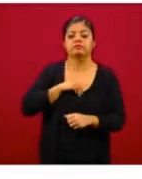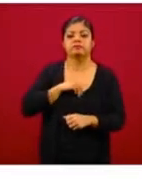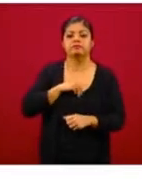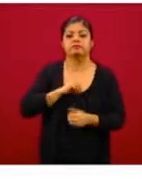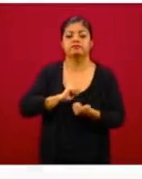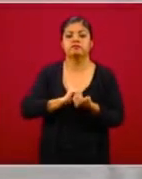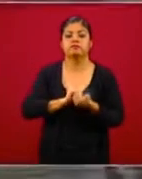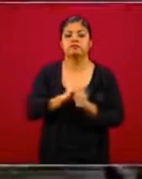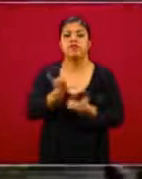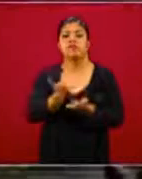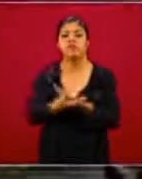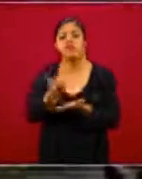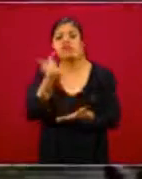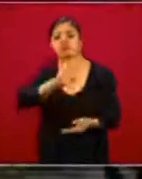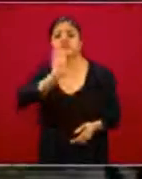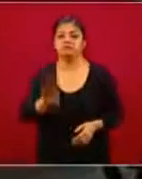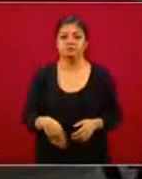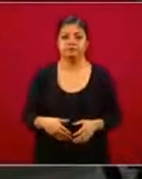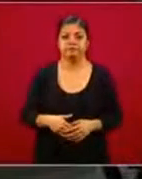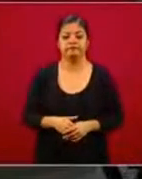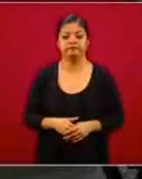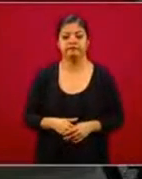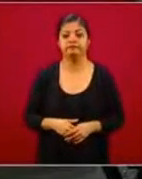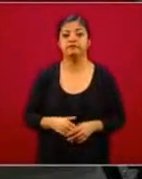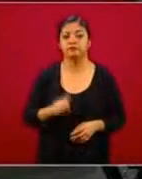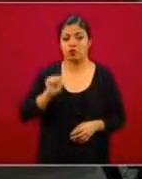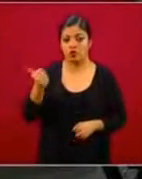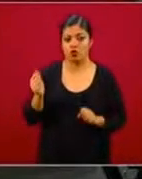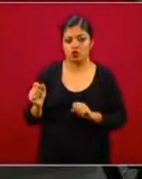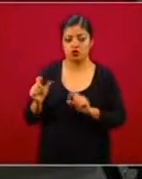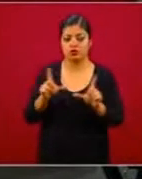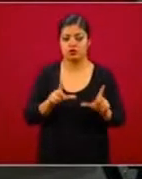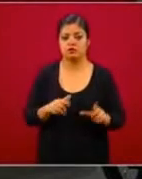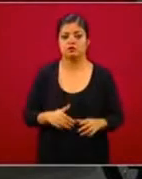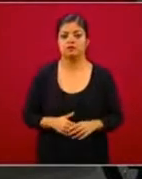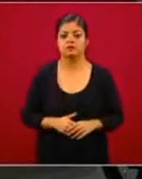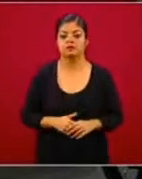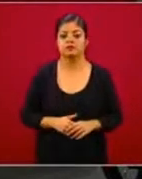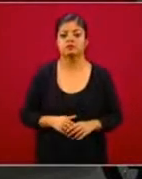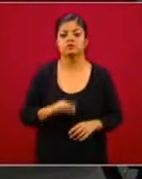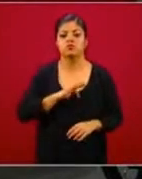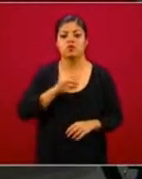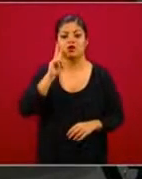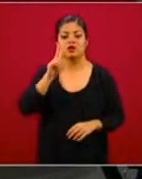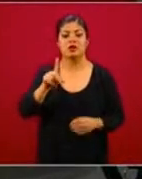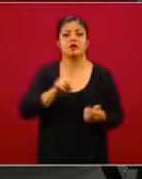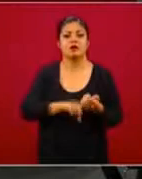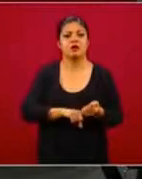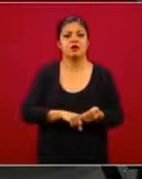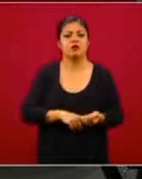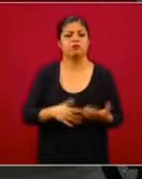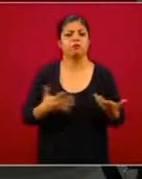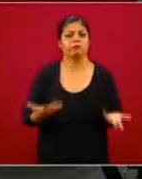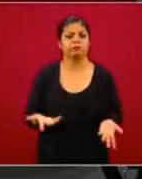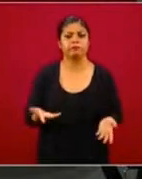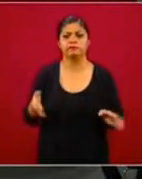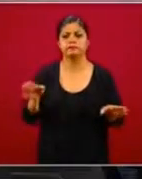immune disorders that contribute to people developing complications and dying. And so the next slide